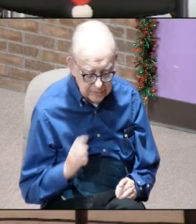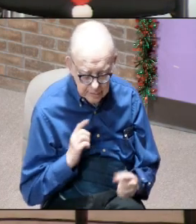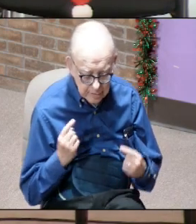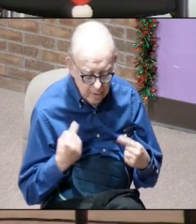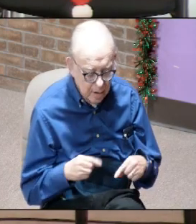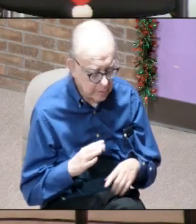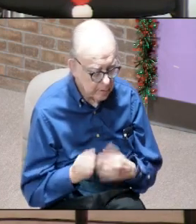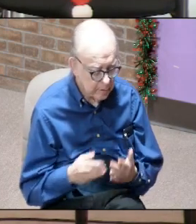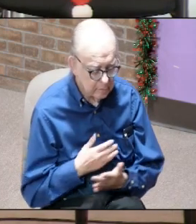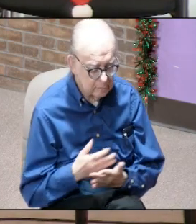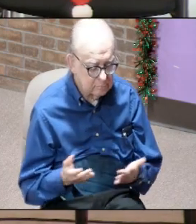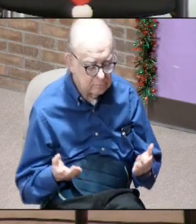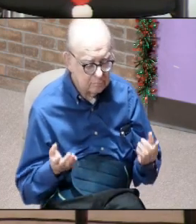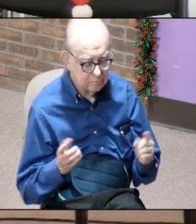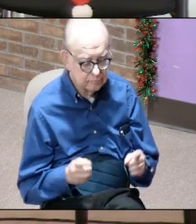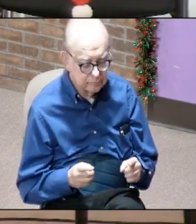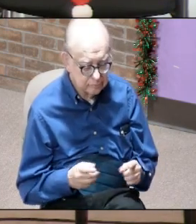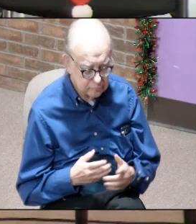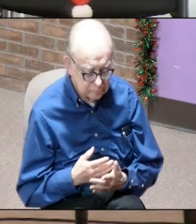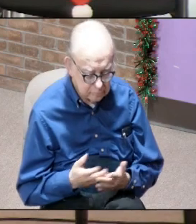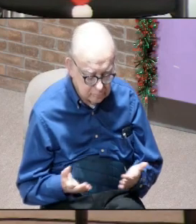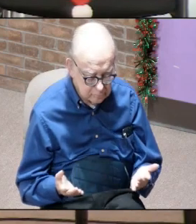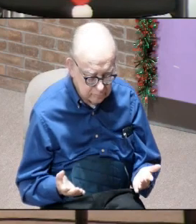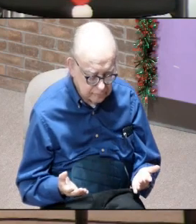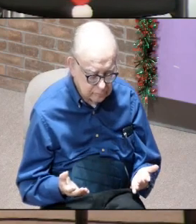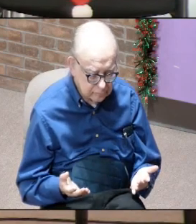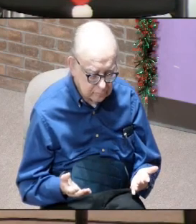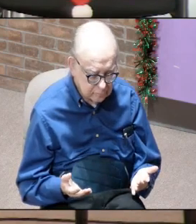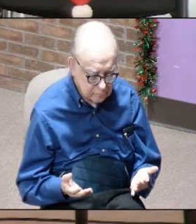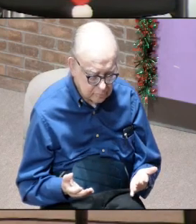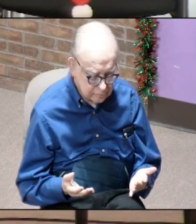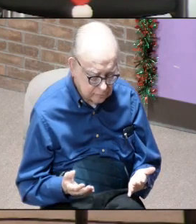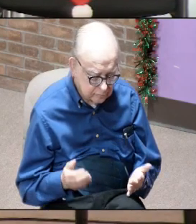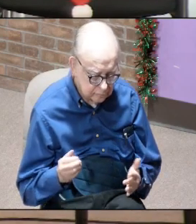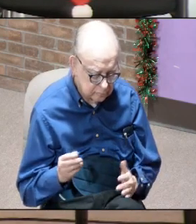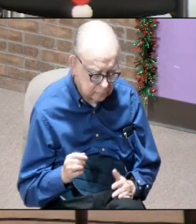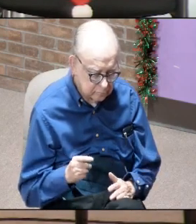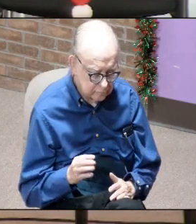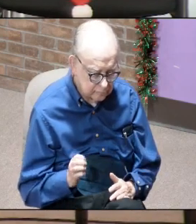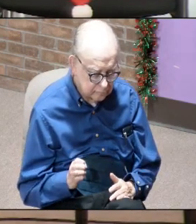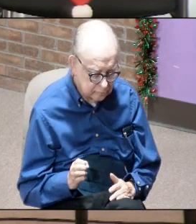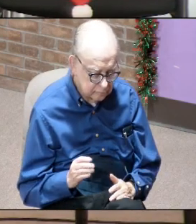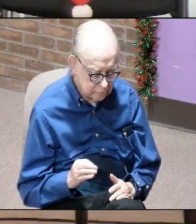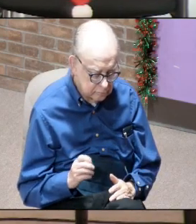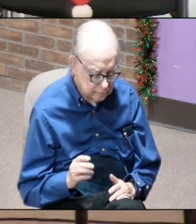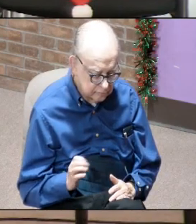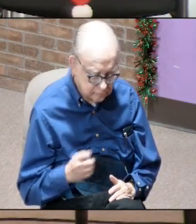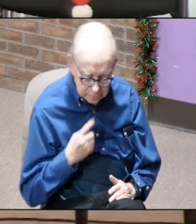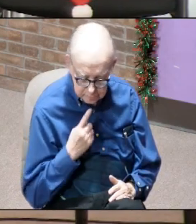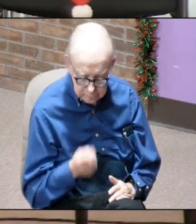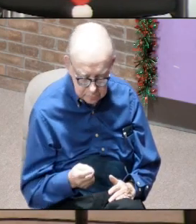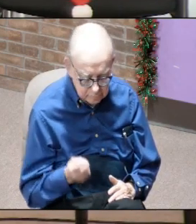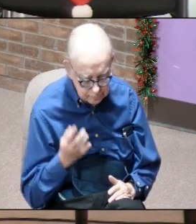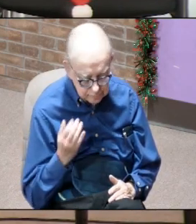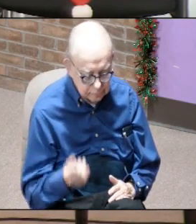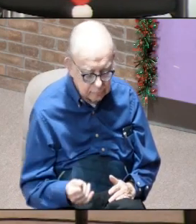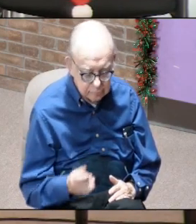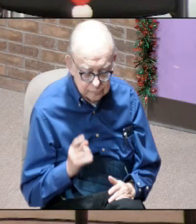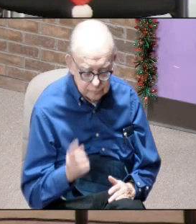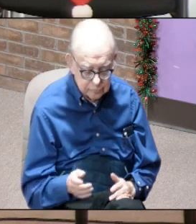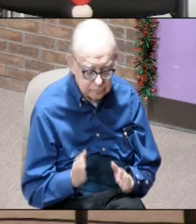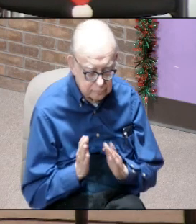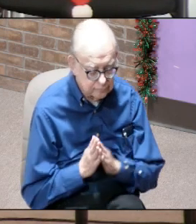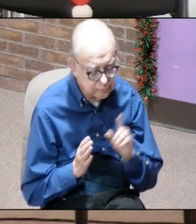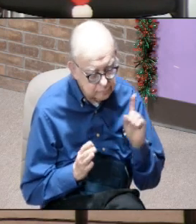and everything going on and all of the things that are happening, and Mike says, well, why don't you